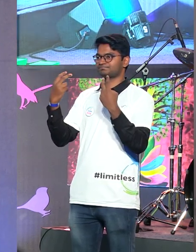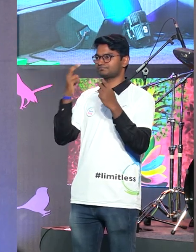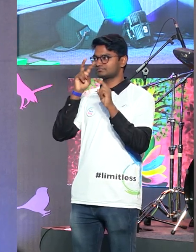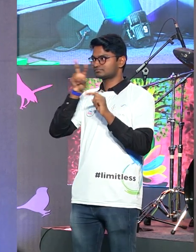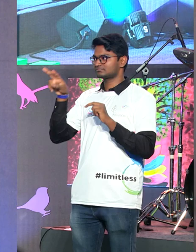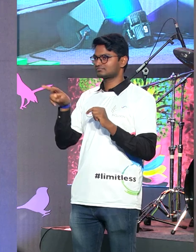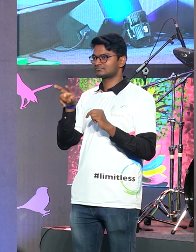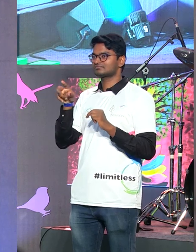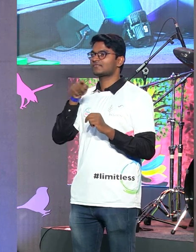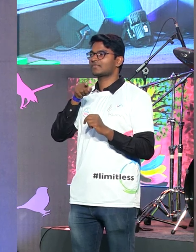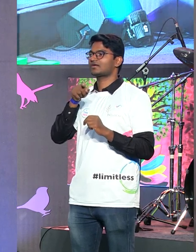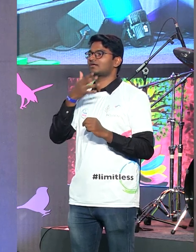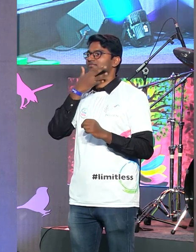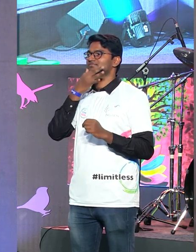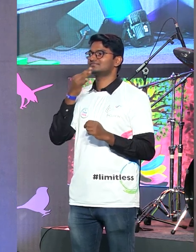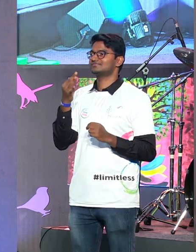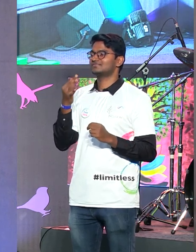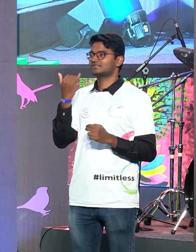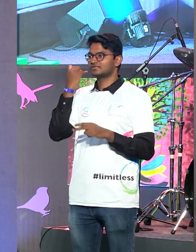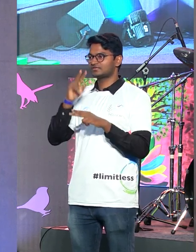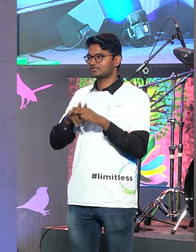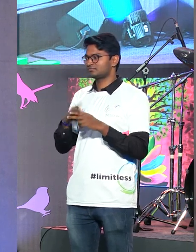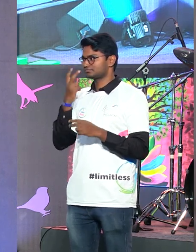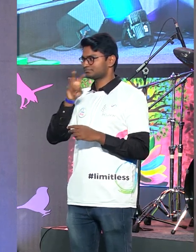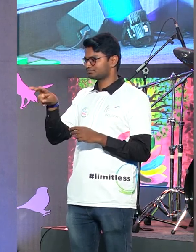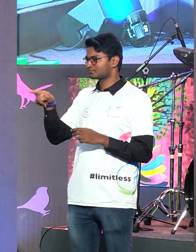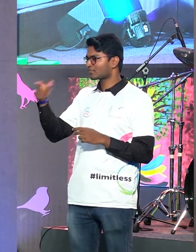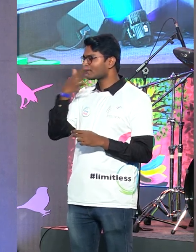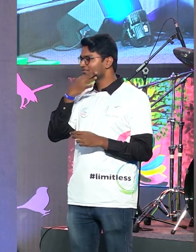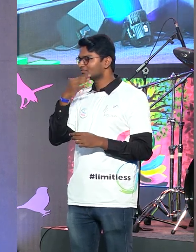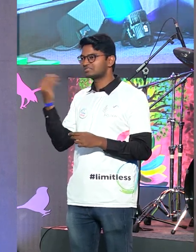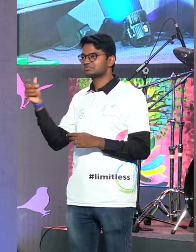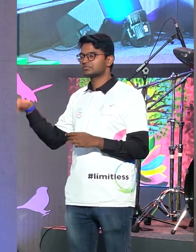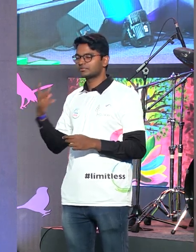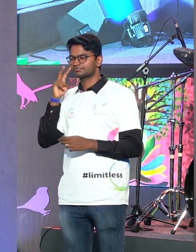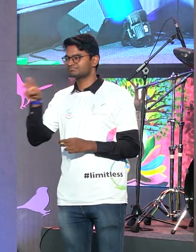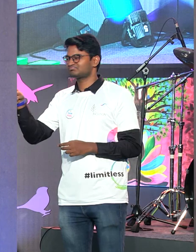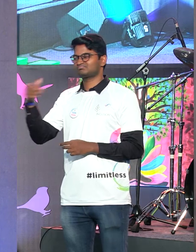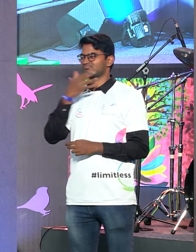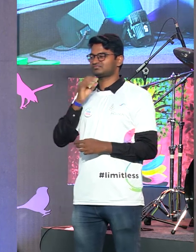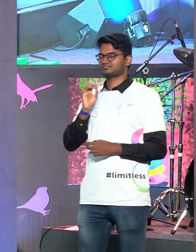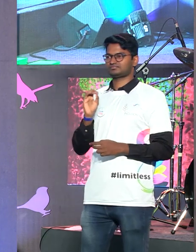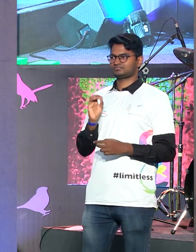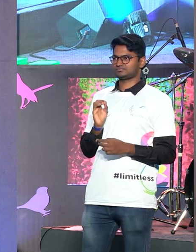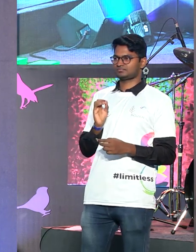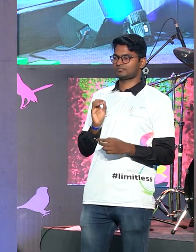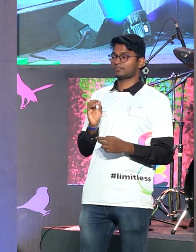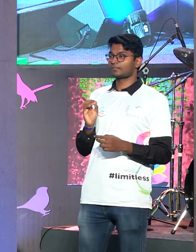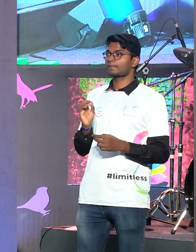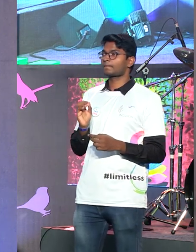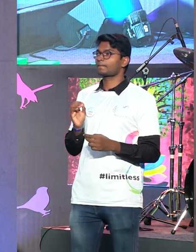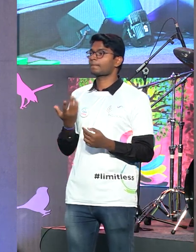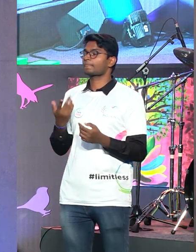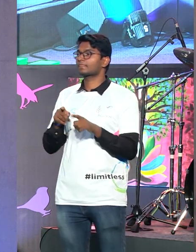one who is seeing what is beautiful for you may not be beautiful for me or somebody else. And especially like we were talking about